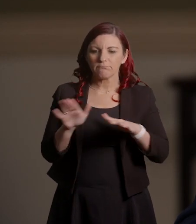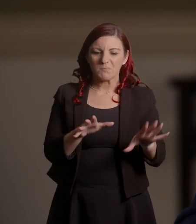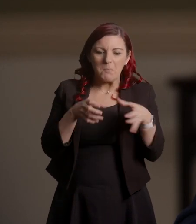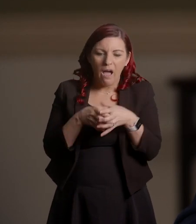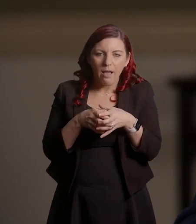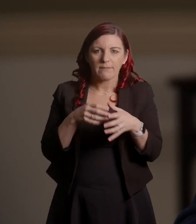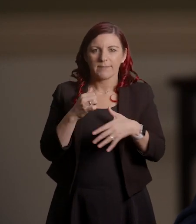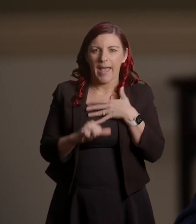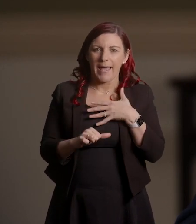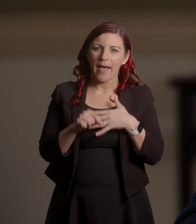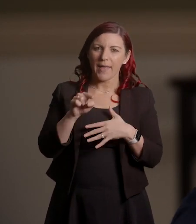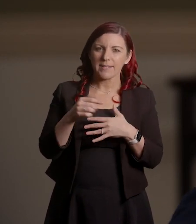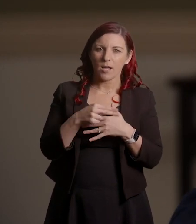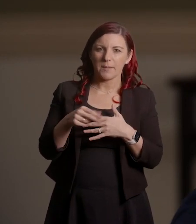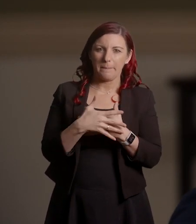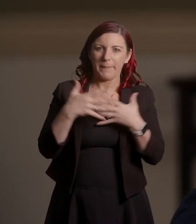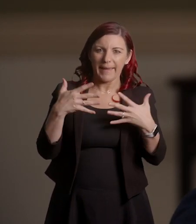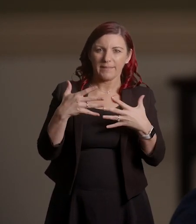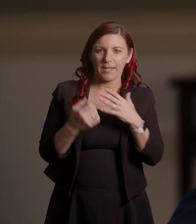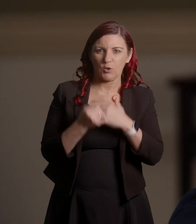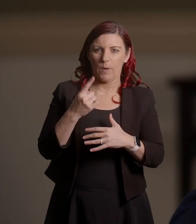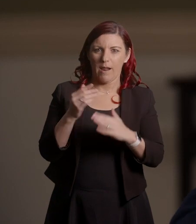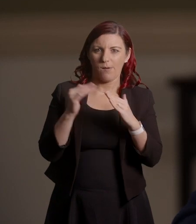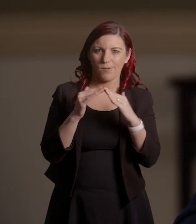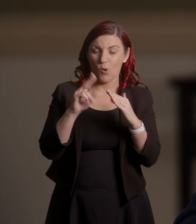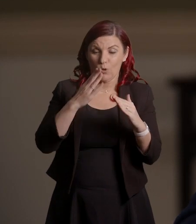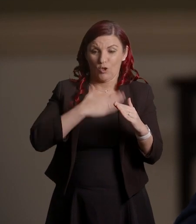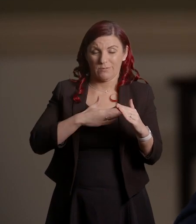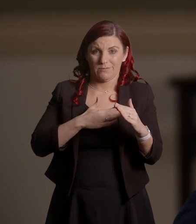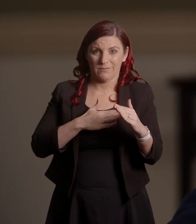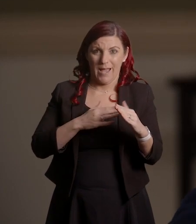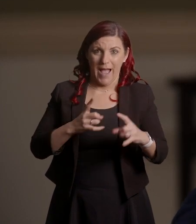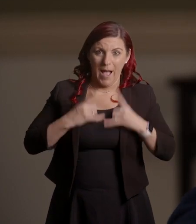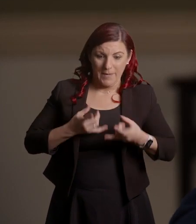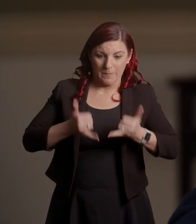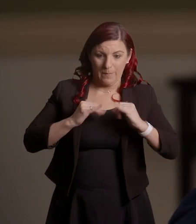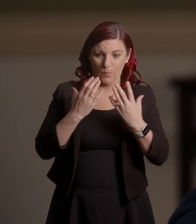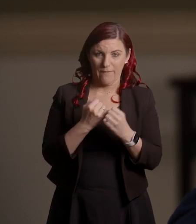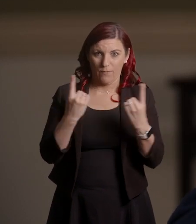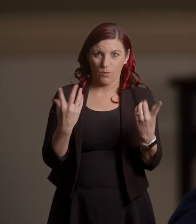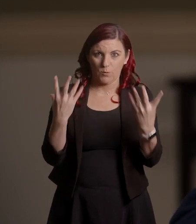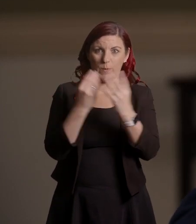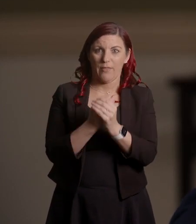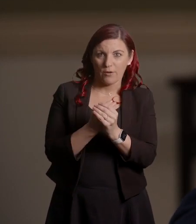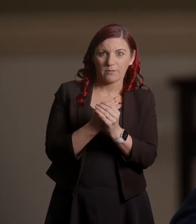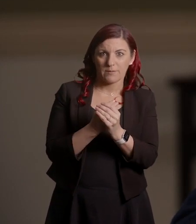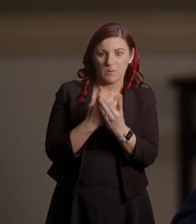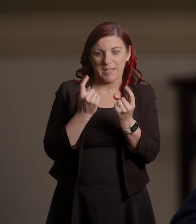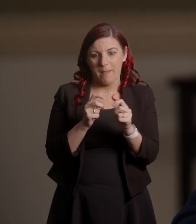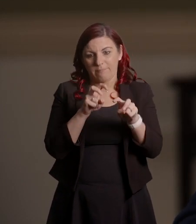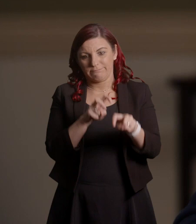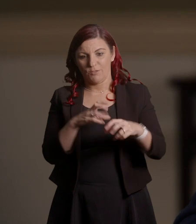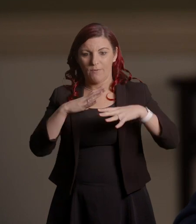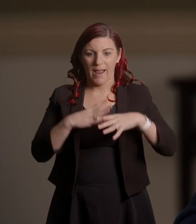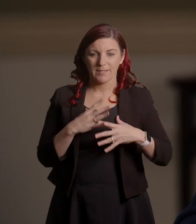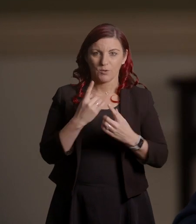think that's not really a big deal in our house. I think we're just very appreciative to have everyone together and to be able to just sit back and relax